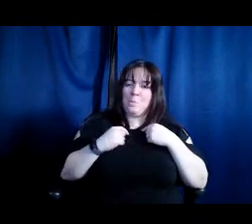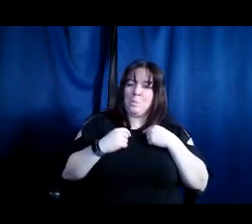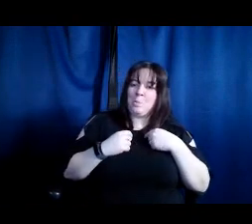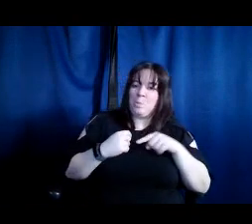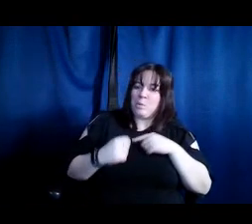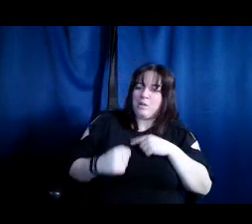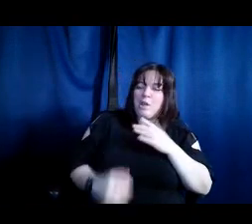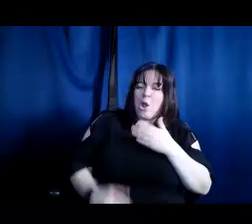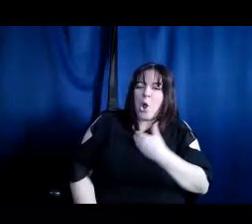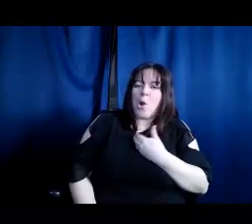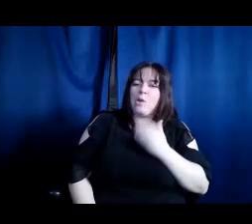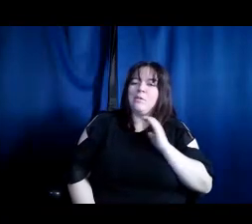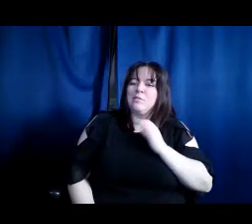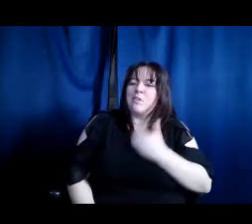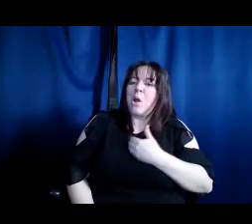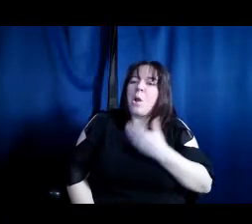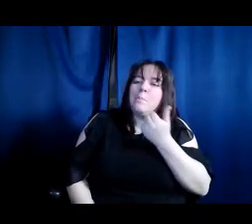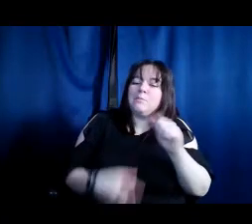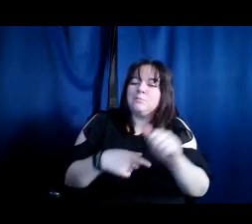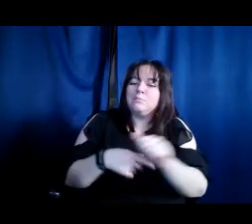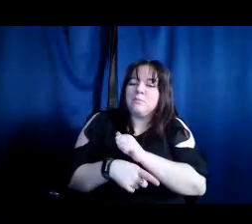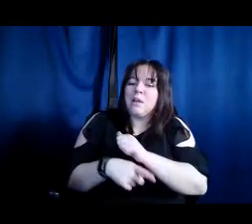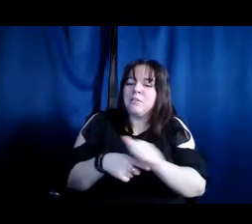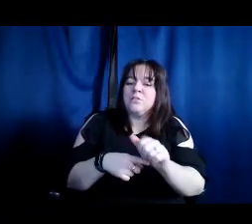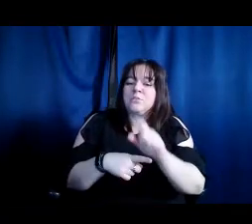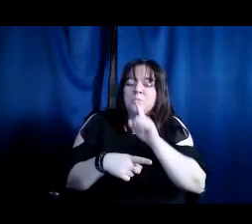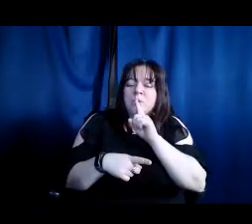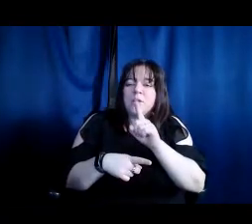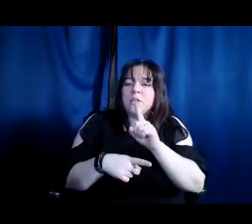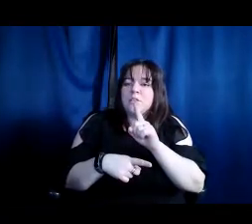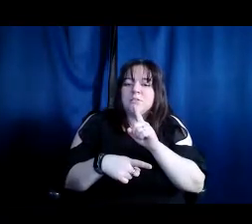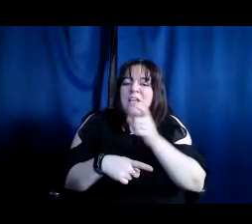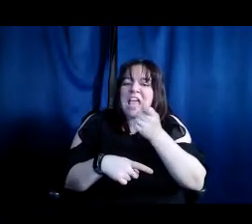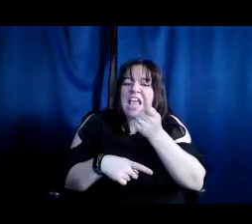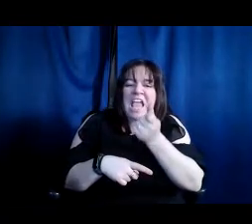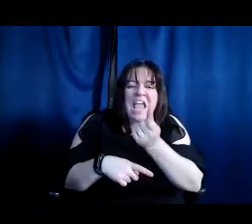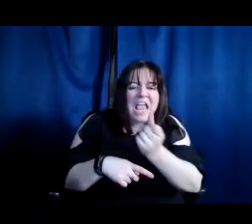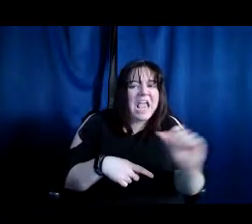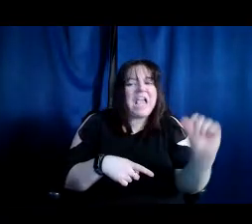practice would be always to review any